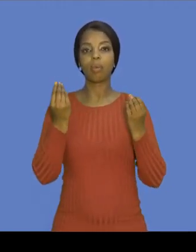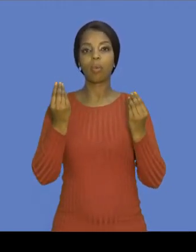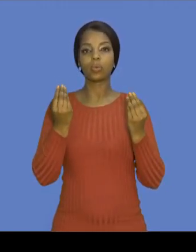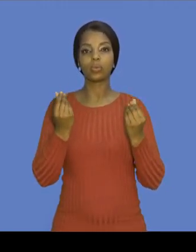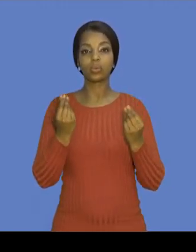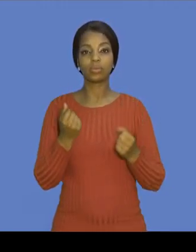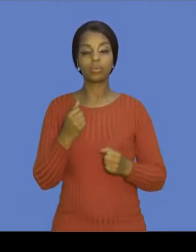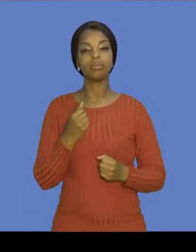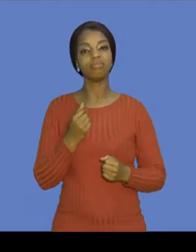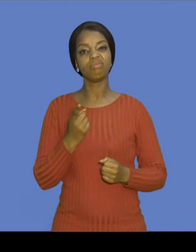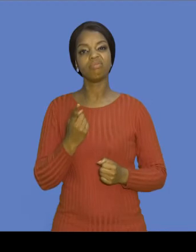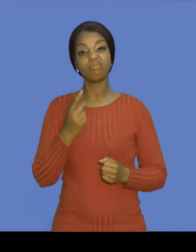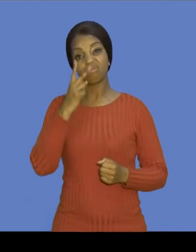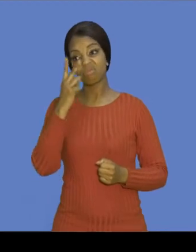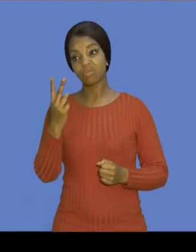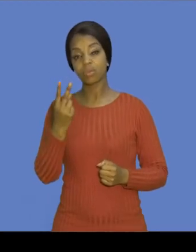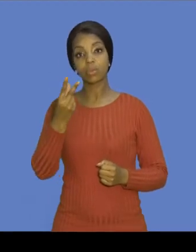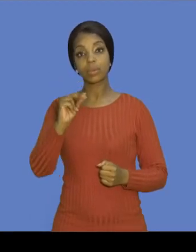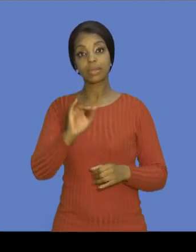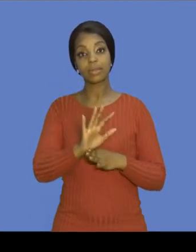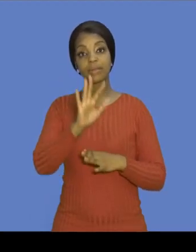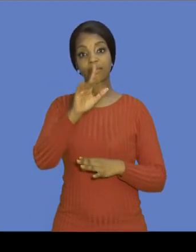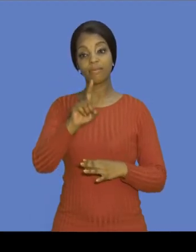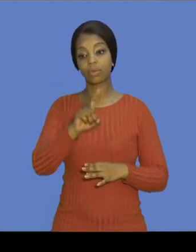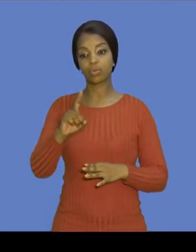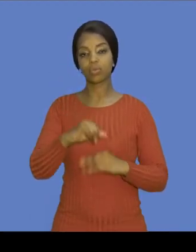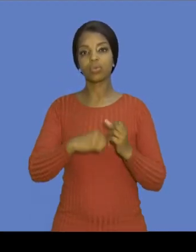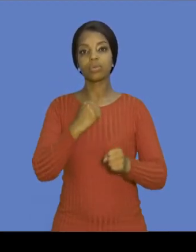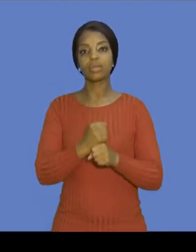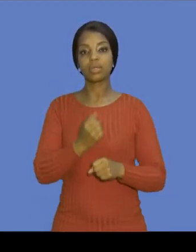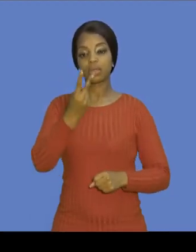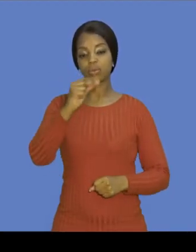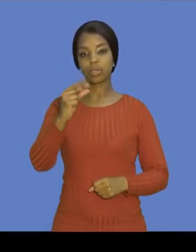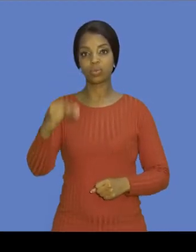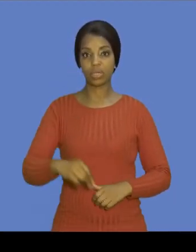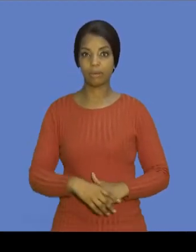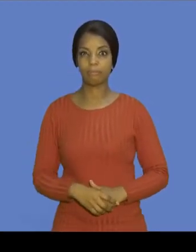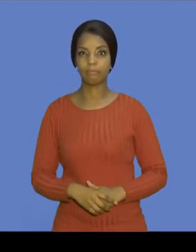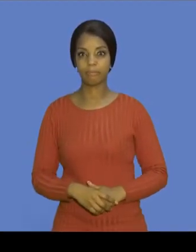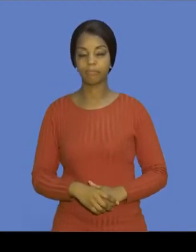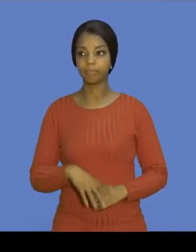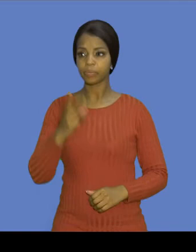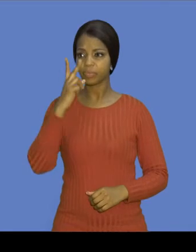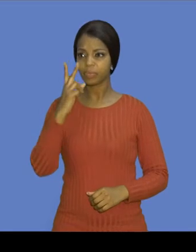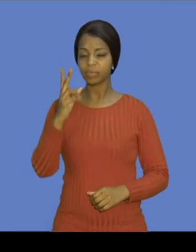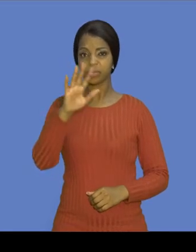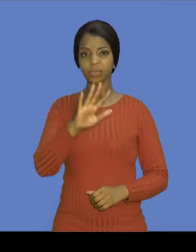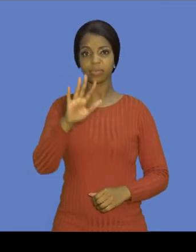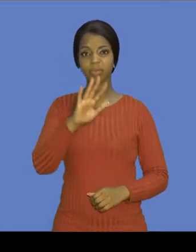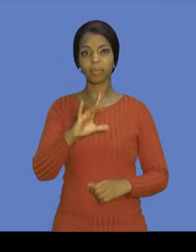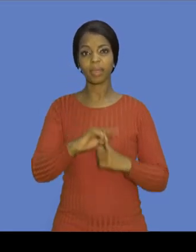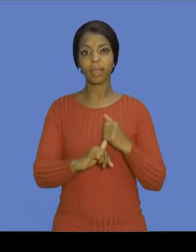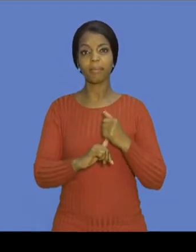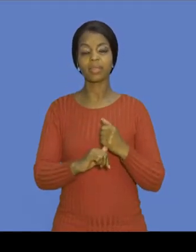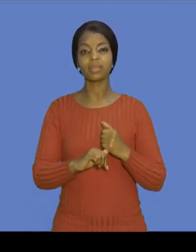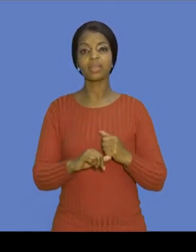can see, from like 2015 up until 2020. And like in June, it was roughly